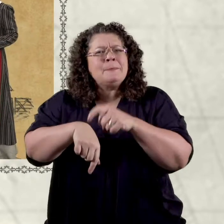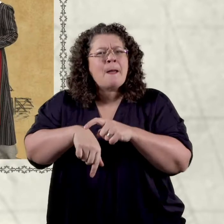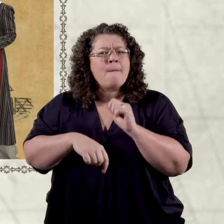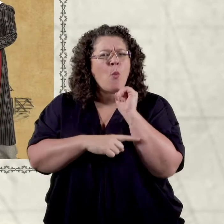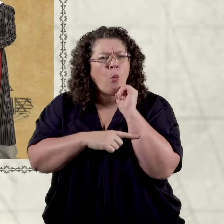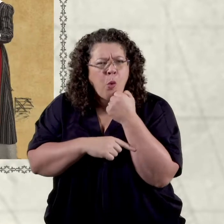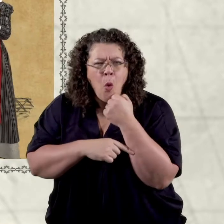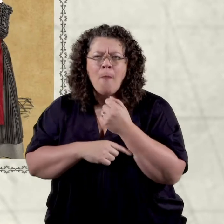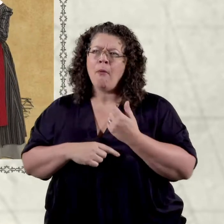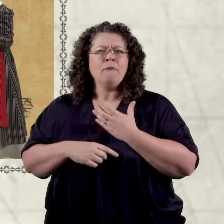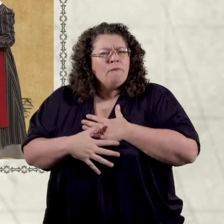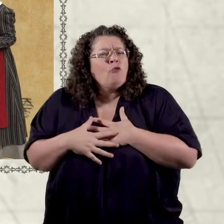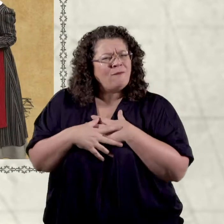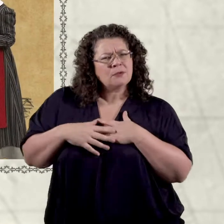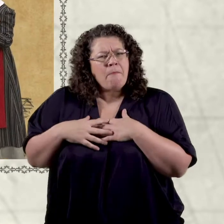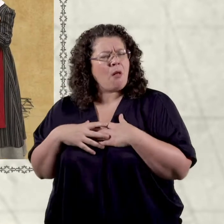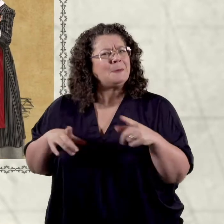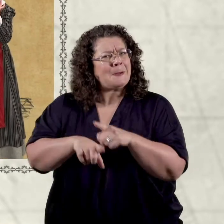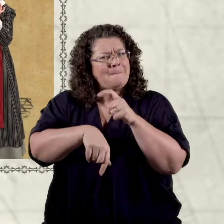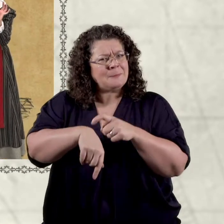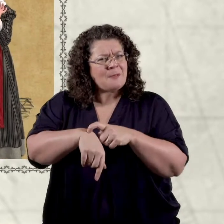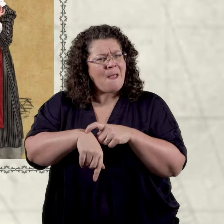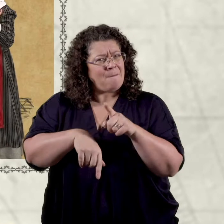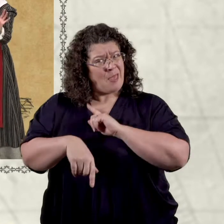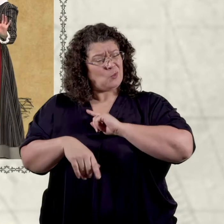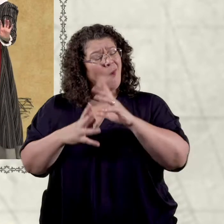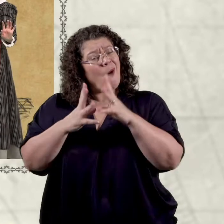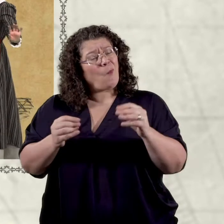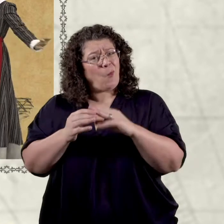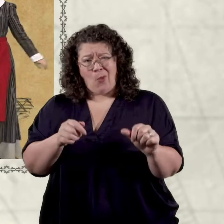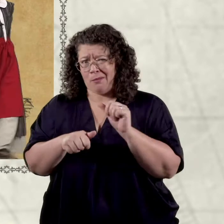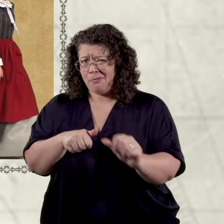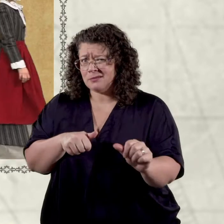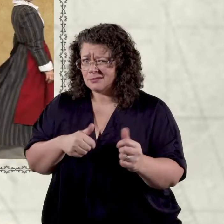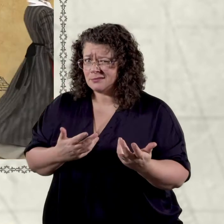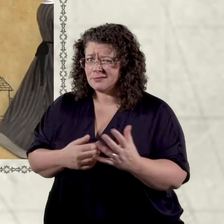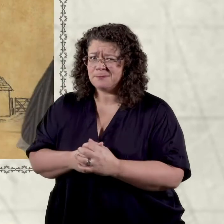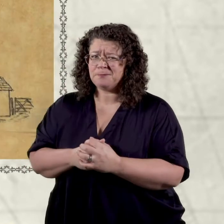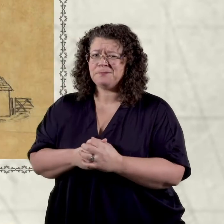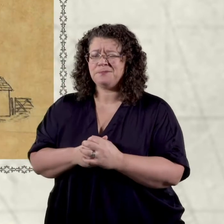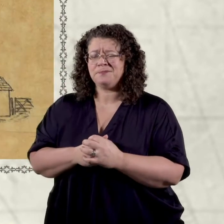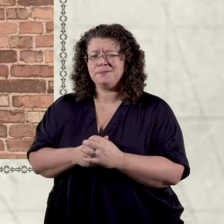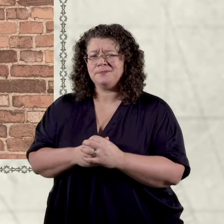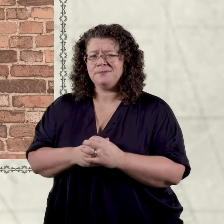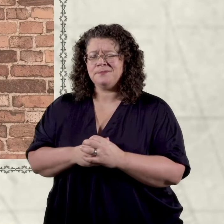at the same time. And that is why wool works perfectly.